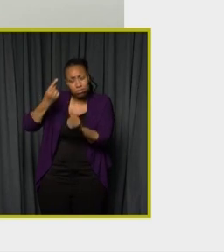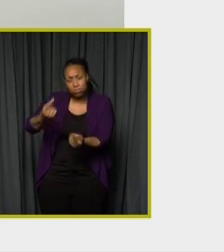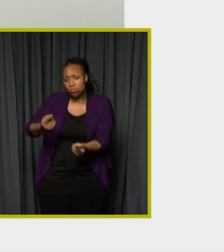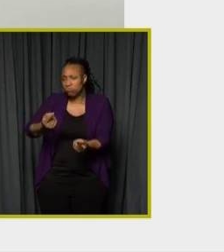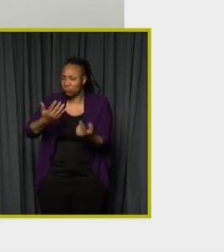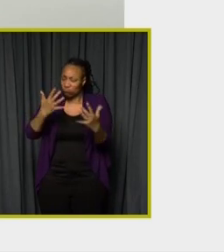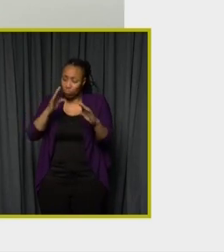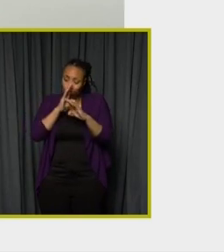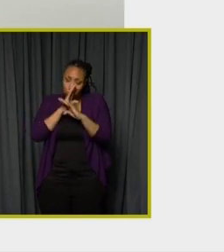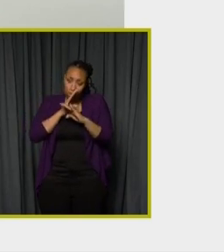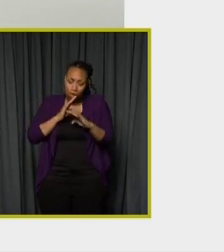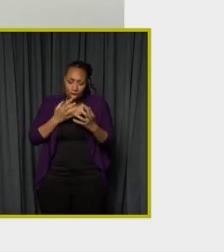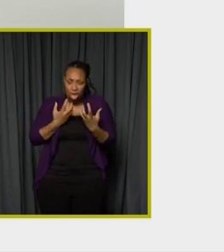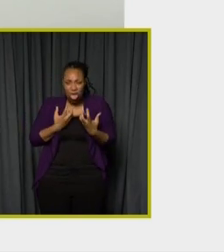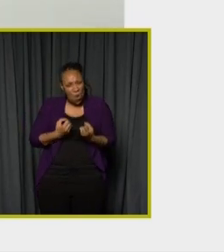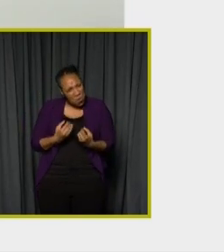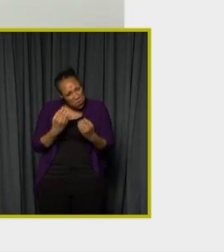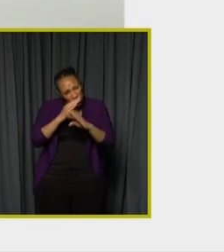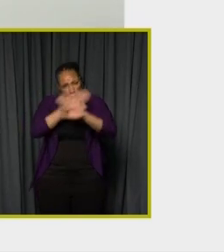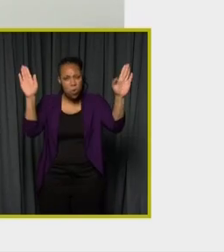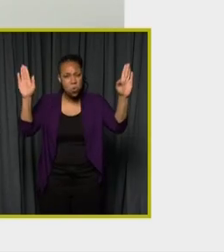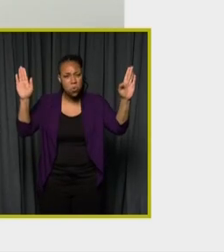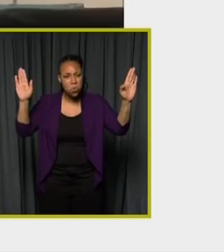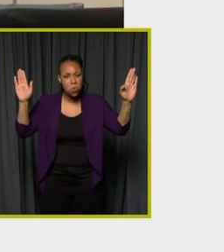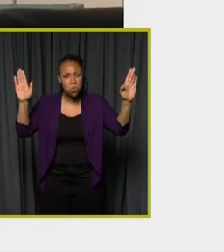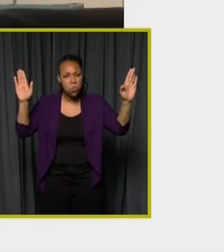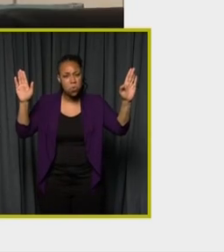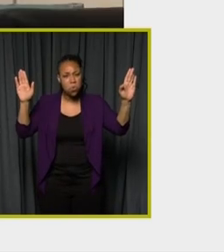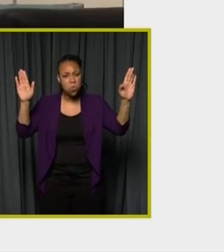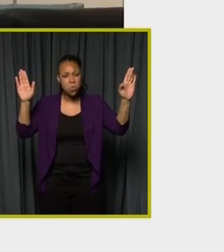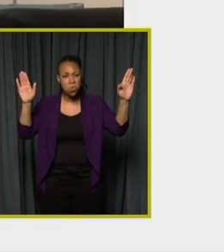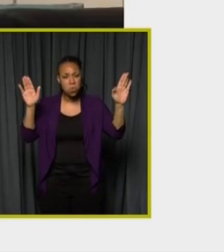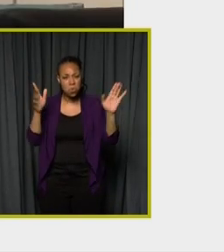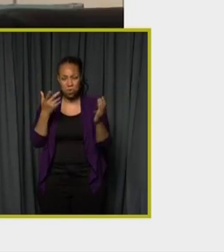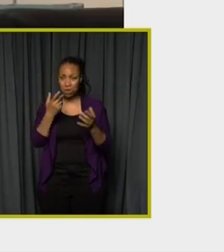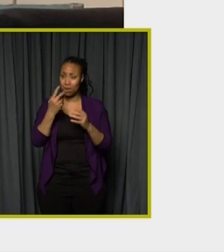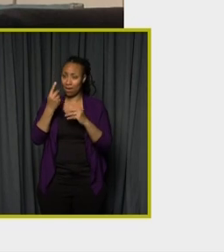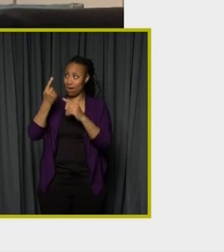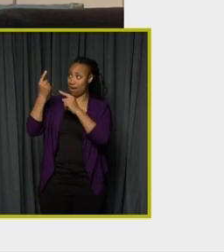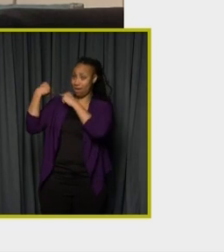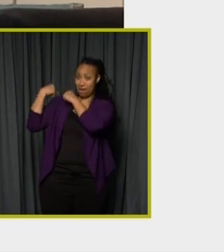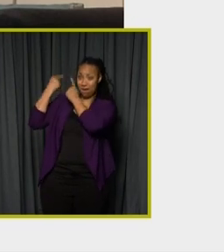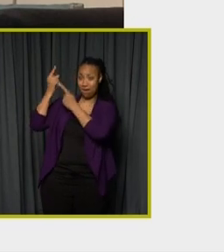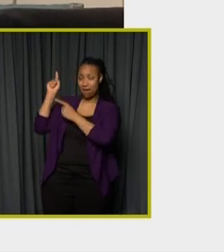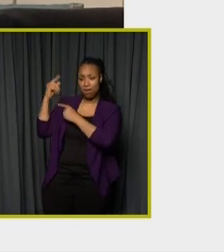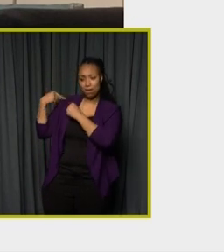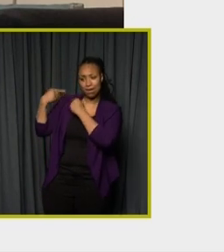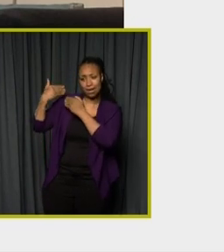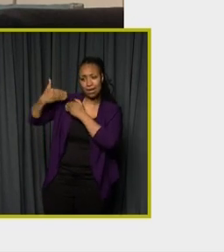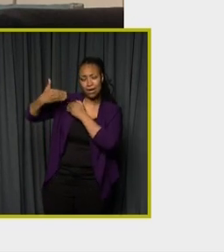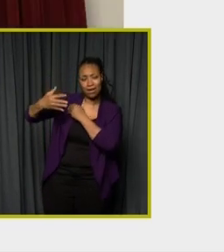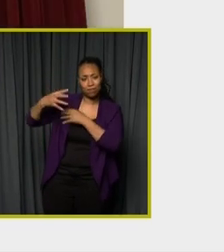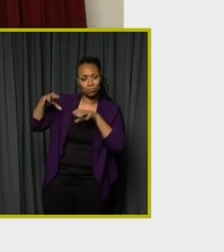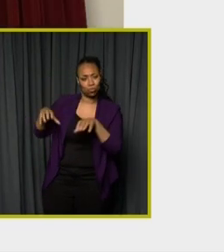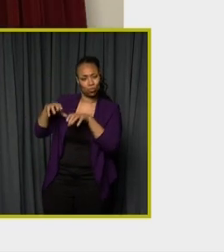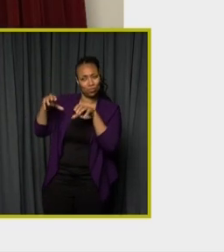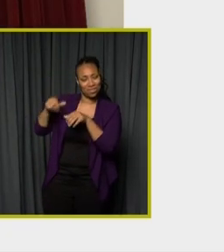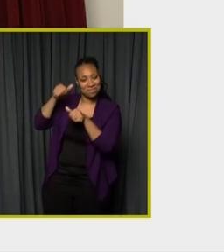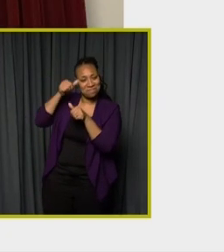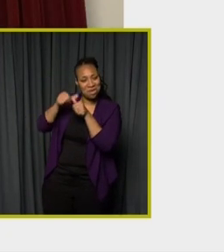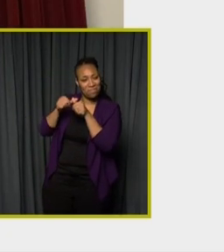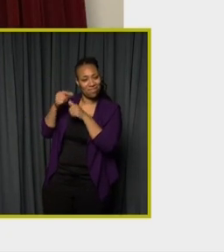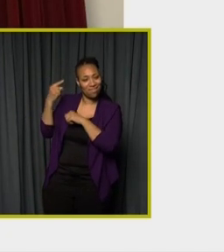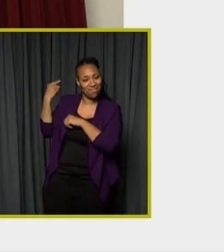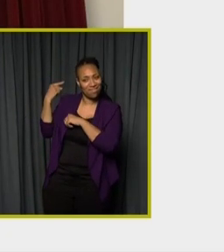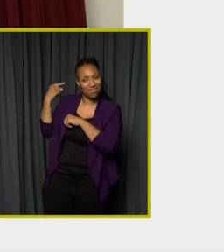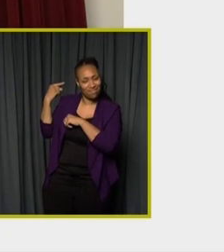those gone before us, to light the way forward. With thanksgiving in our heart, we remember the shoulders on which we stand. And those who